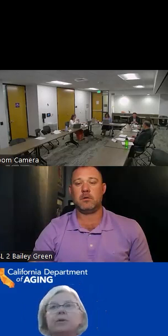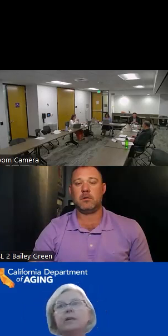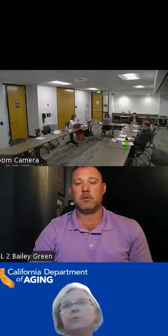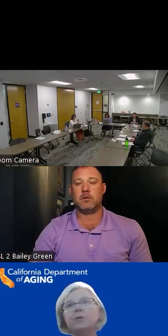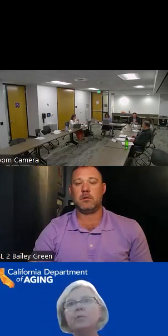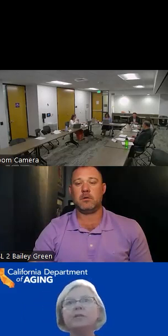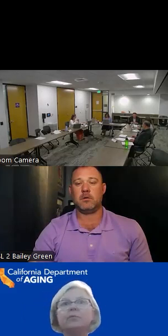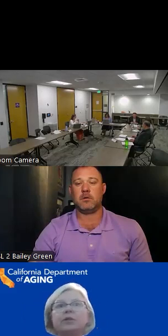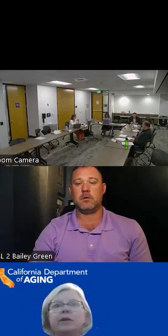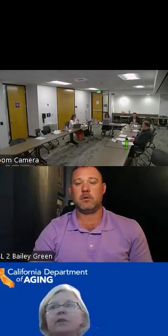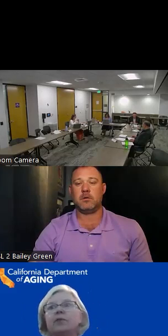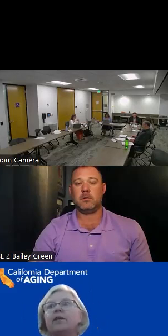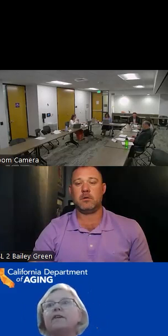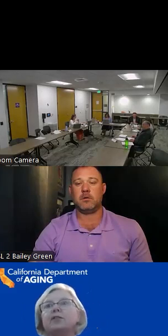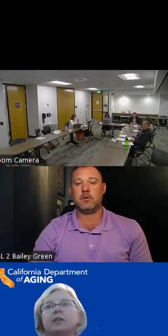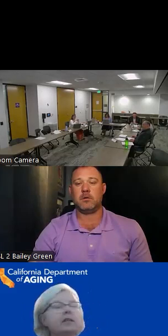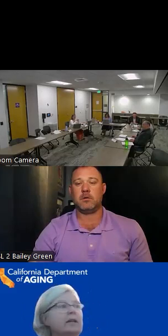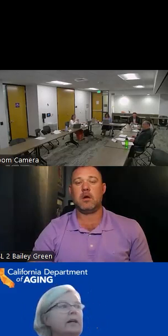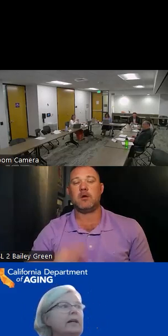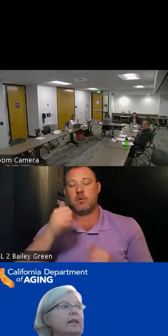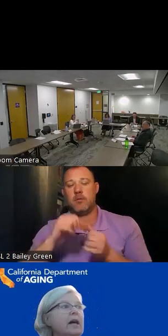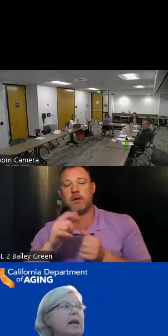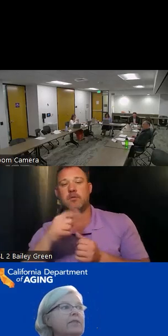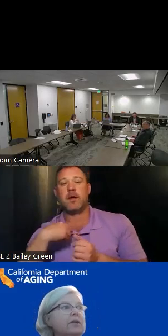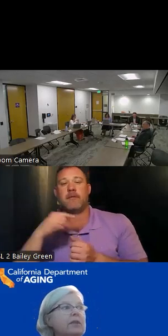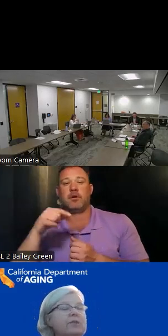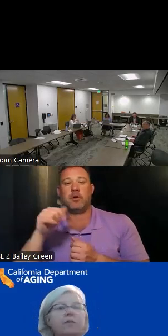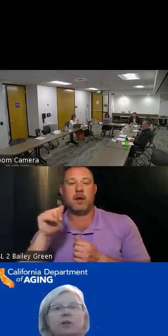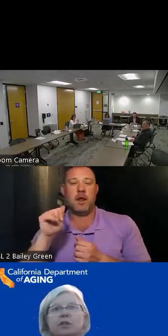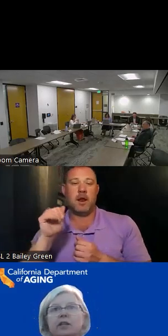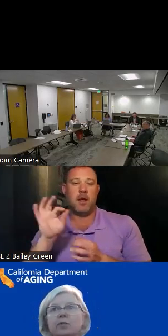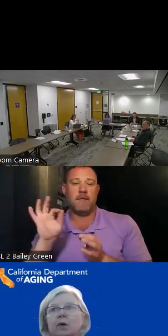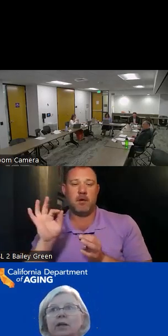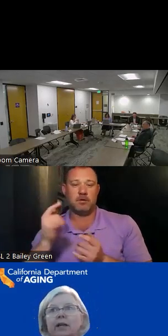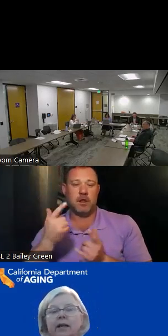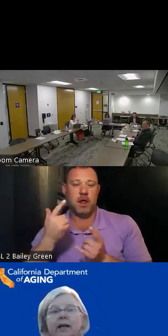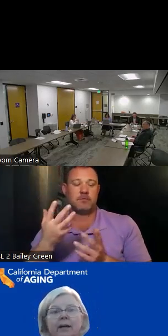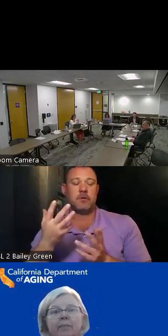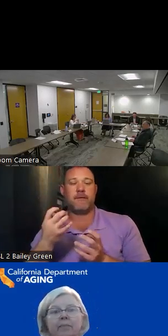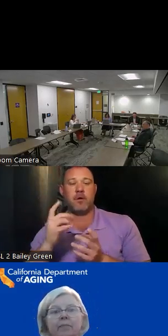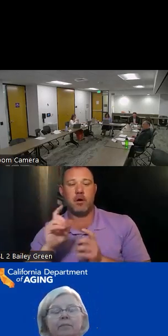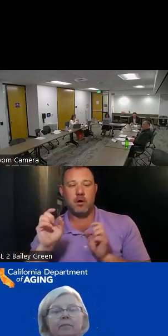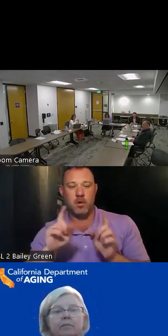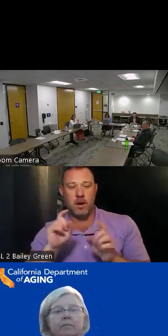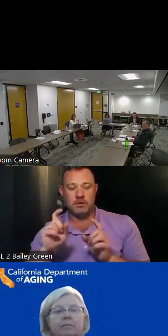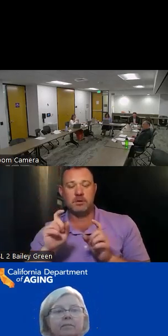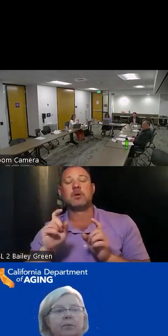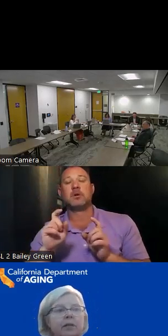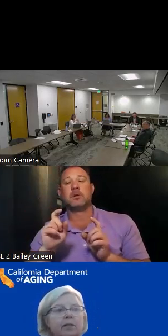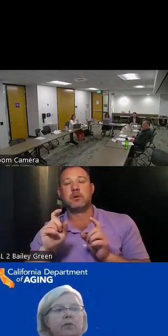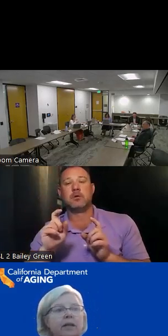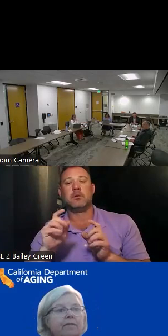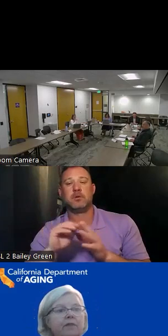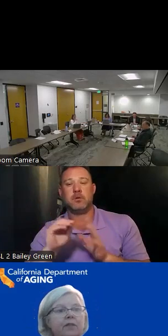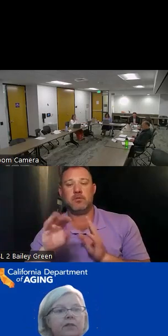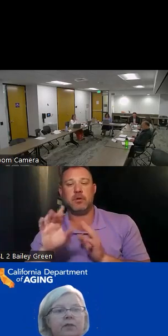And I do want to remind you, we do have the Q&A function live. So if you have a question that you would want to put